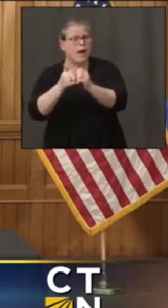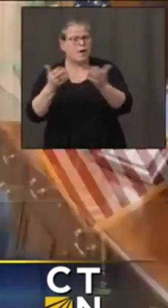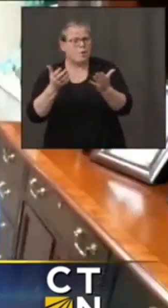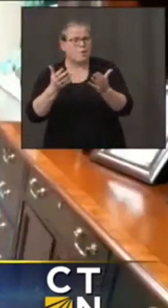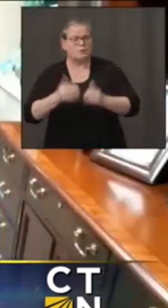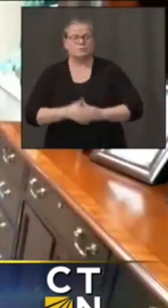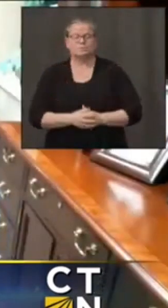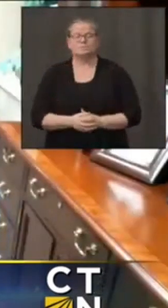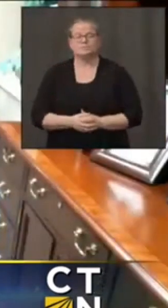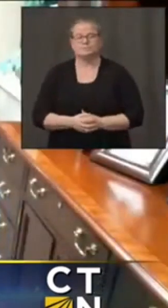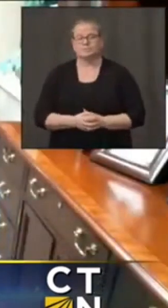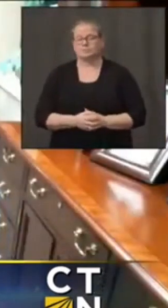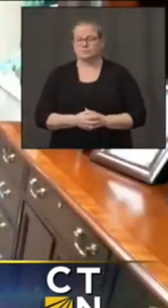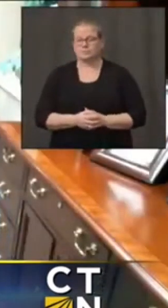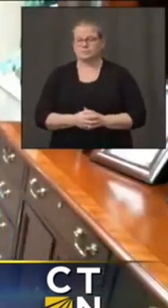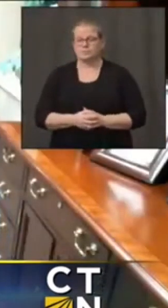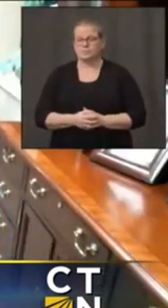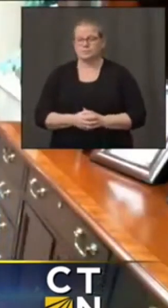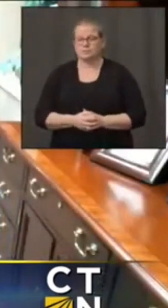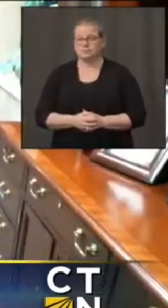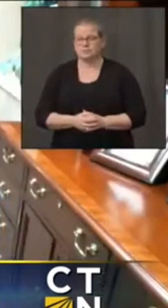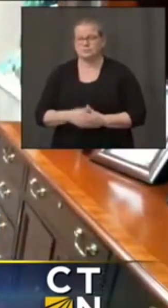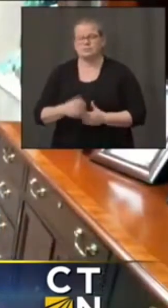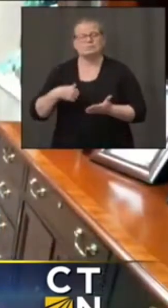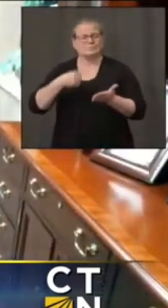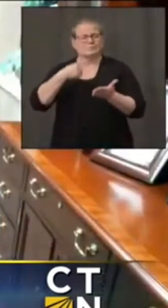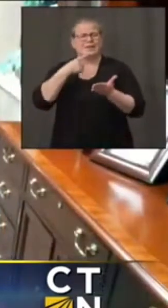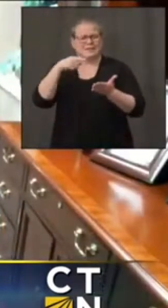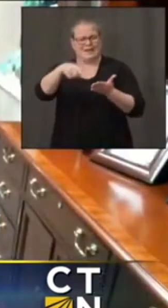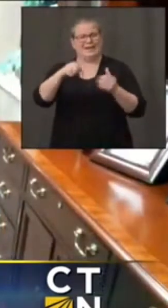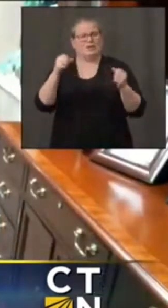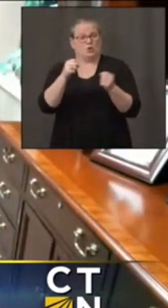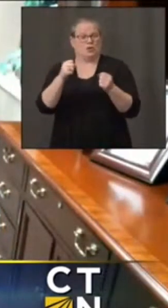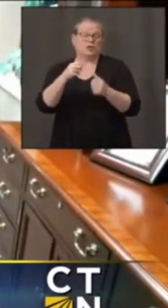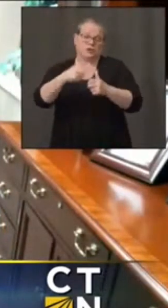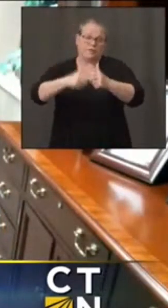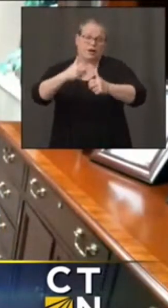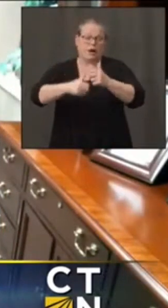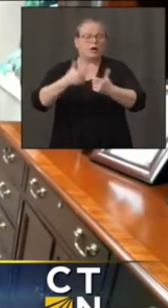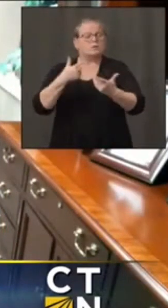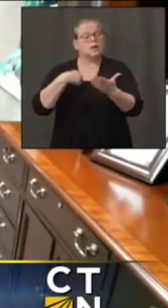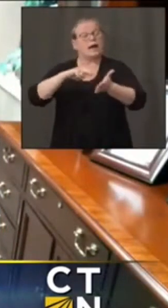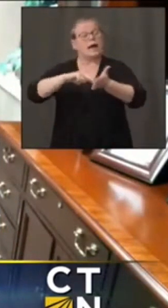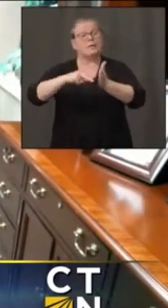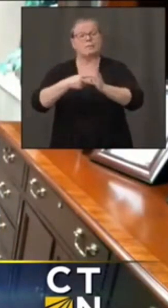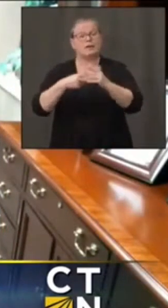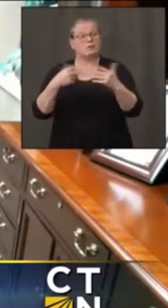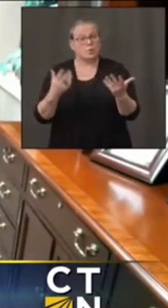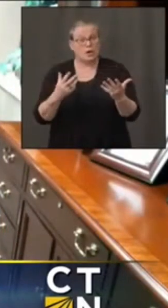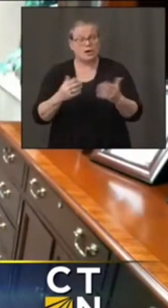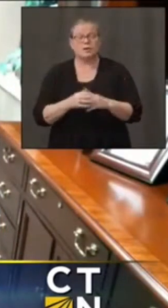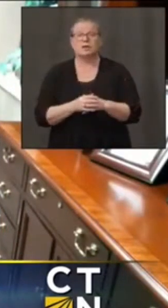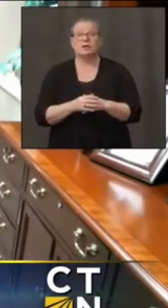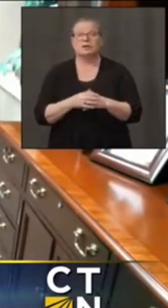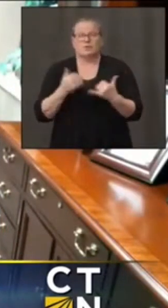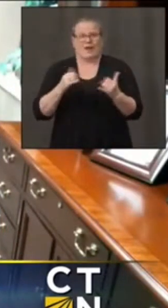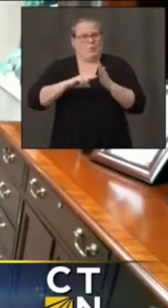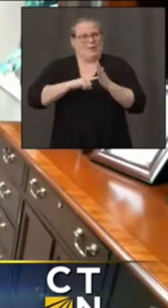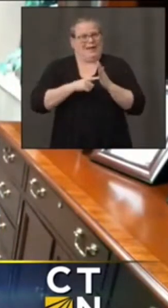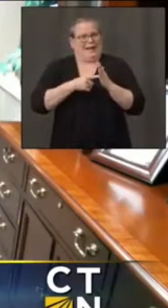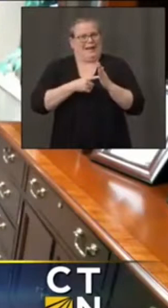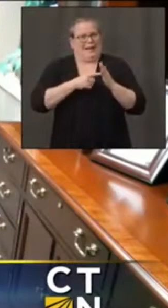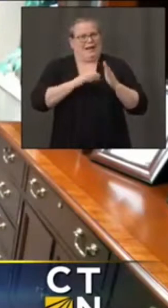that? Sure. By tough winter, I want to remind everybody that I think this wave, we're at the beginning of it. We're not at